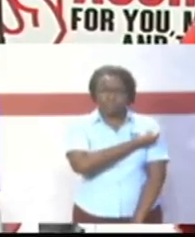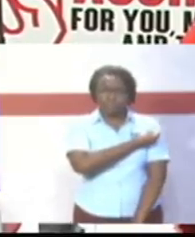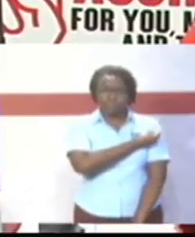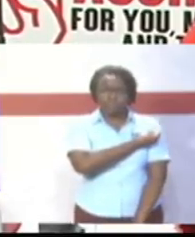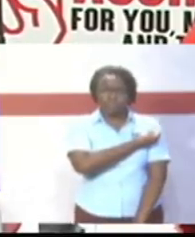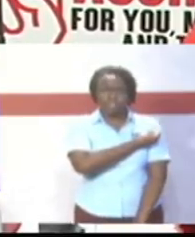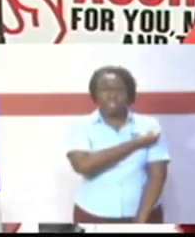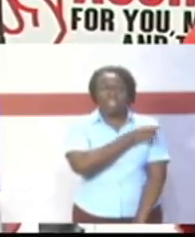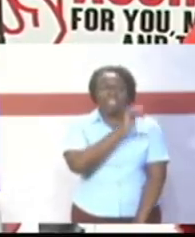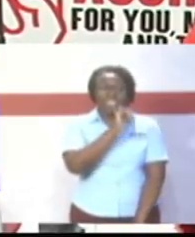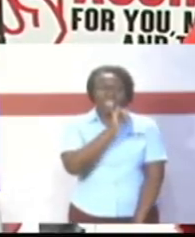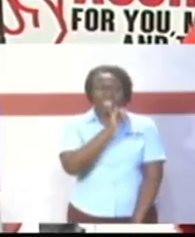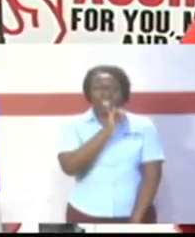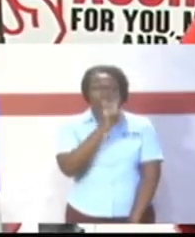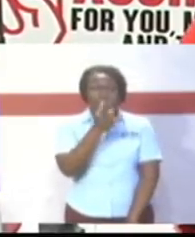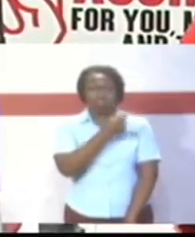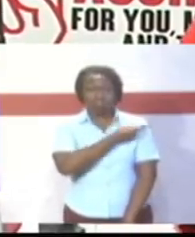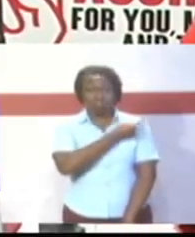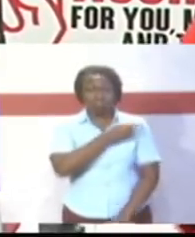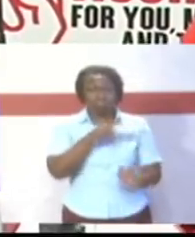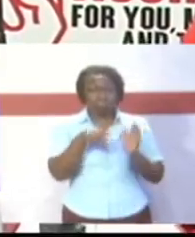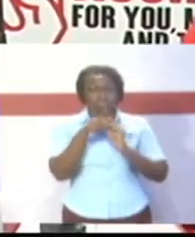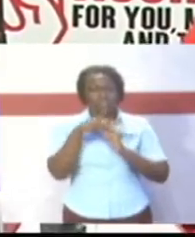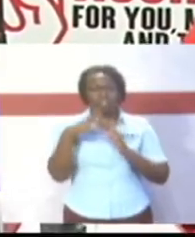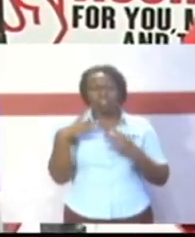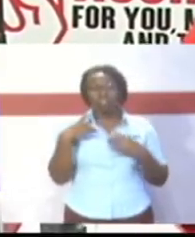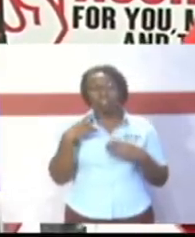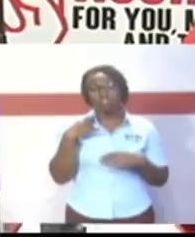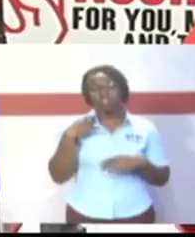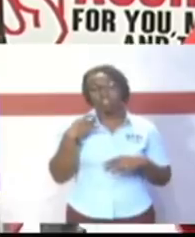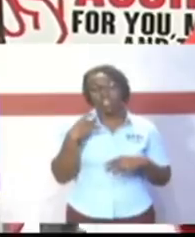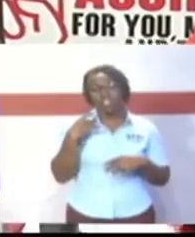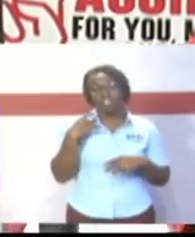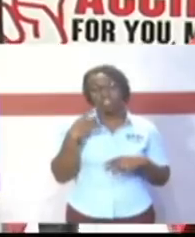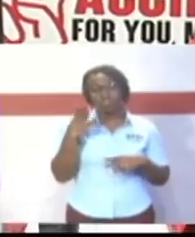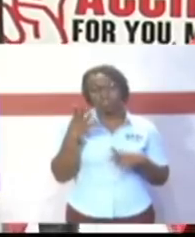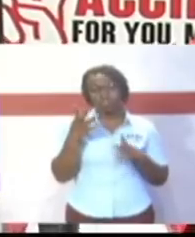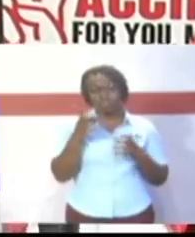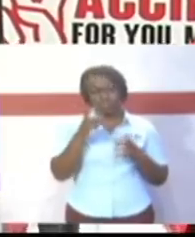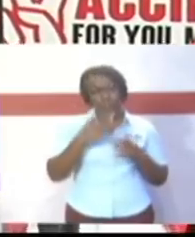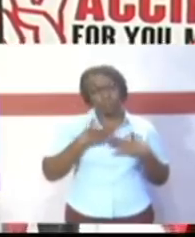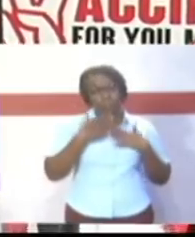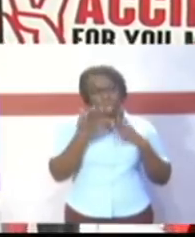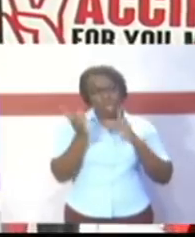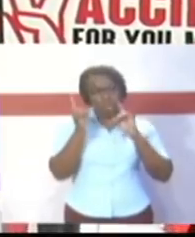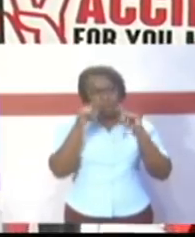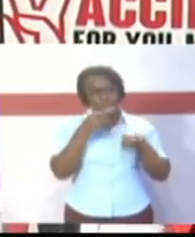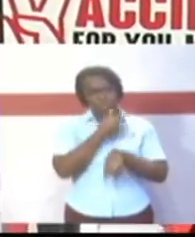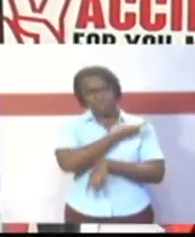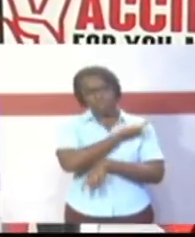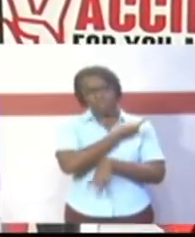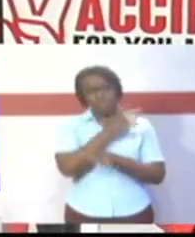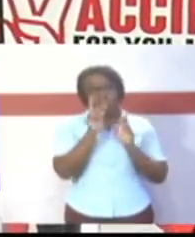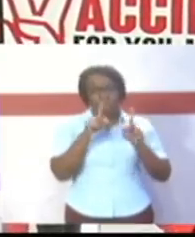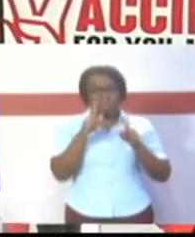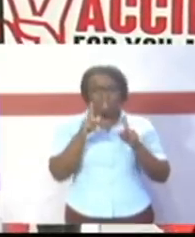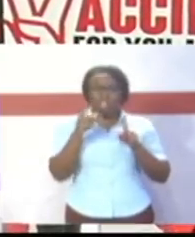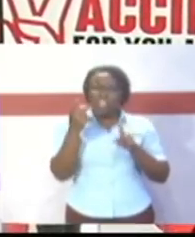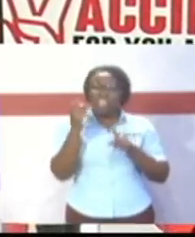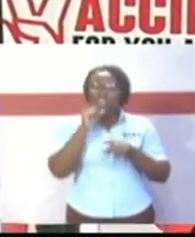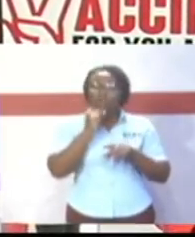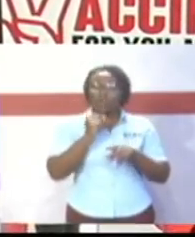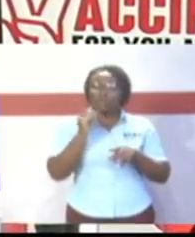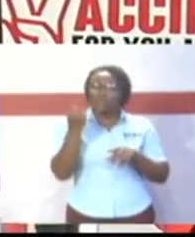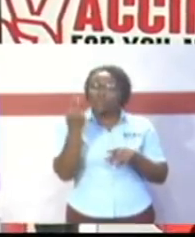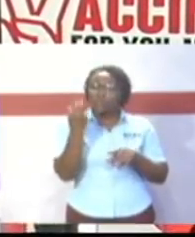is voluntary. We ask people to come in to be vaccinated, those 12 and over. What we